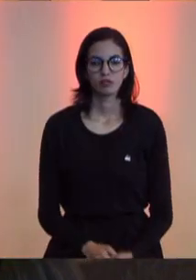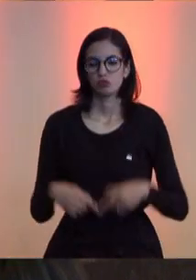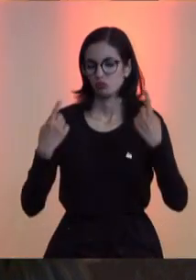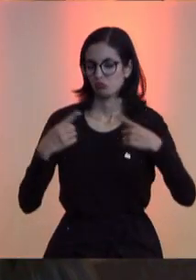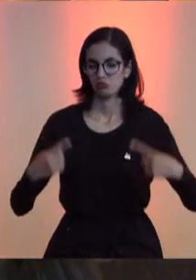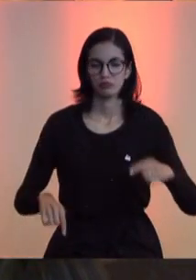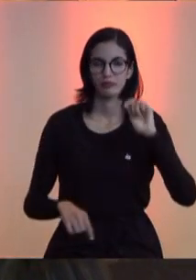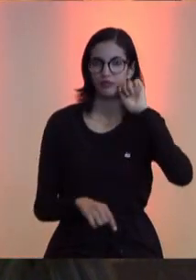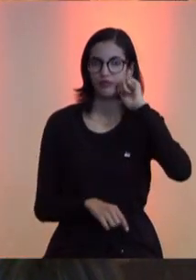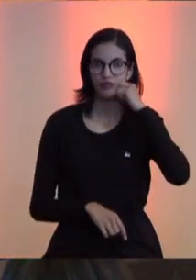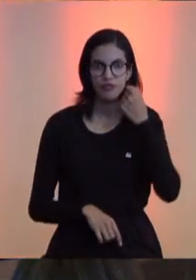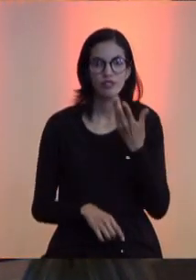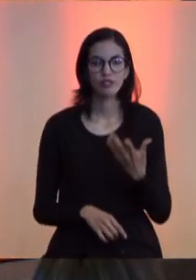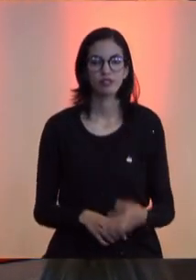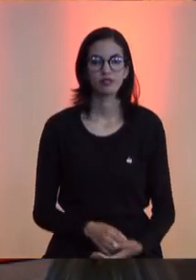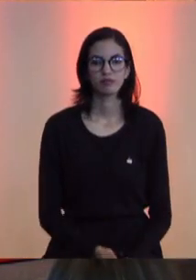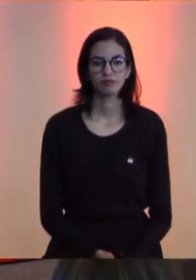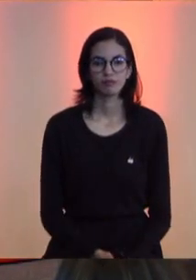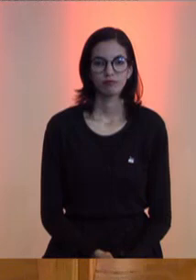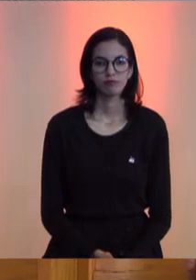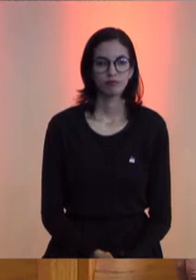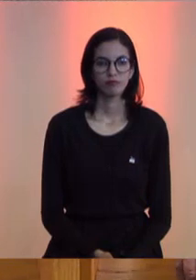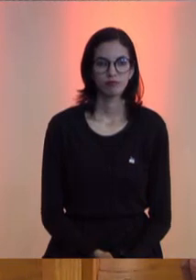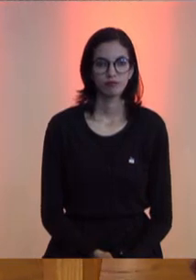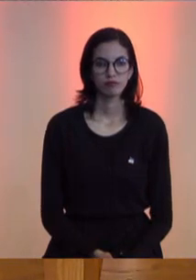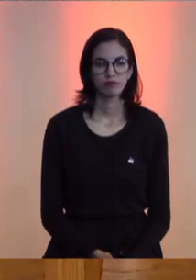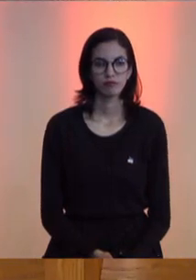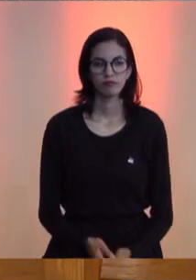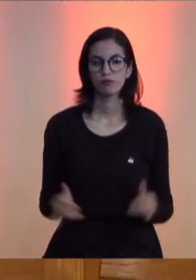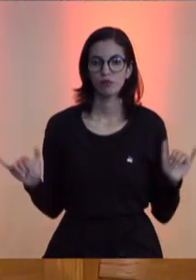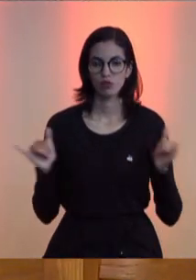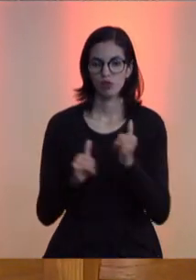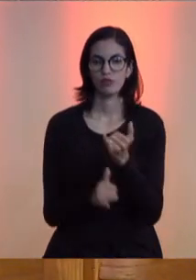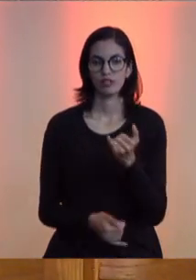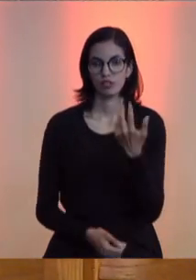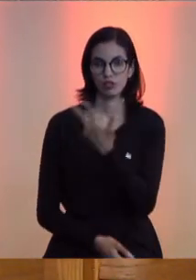manjares. The boys stood up. Los jóvenes se pusieron de pie. They